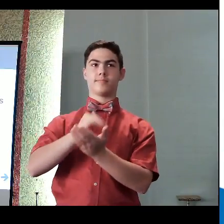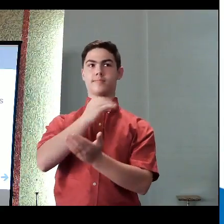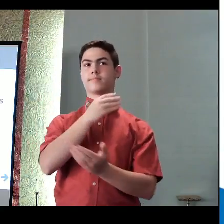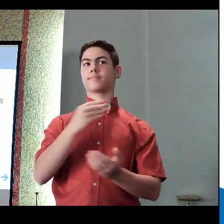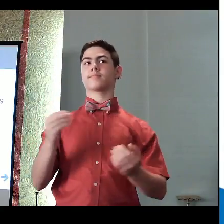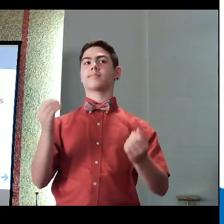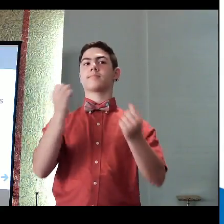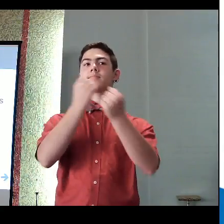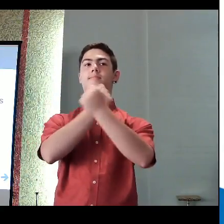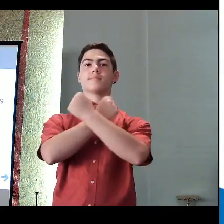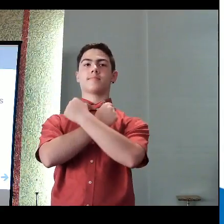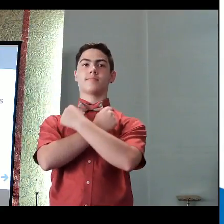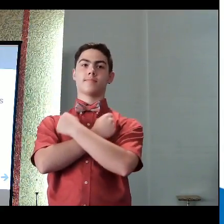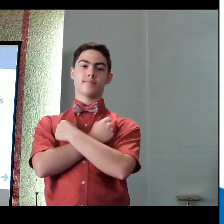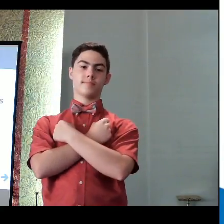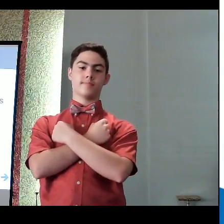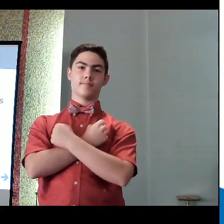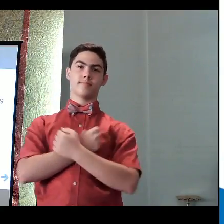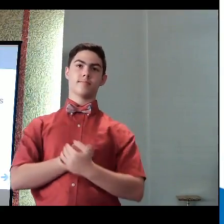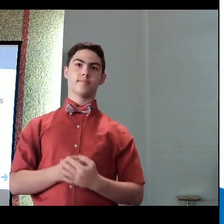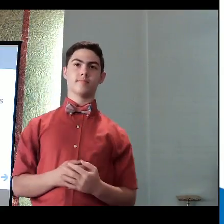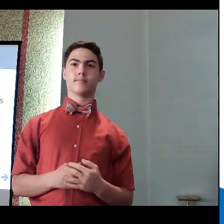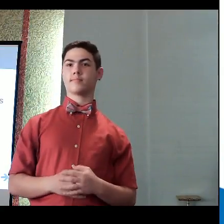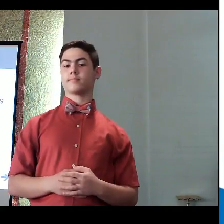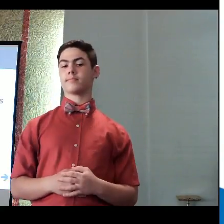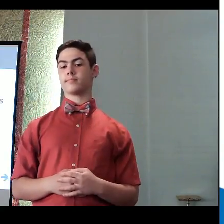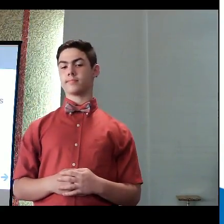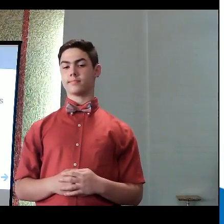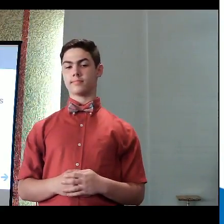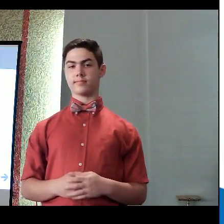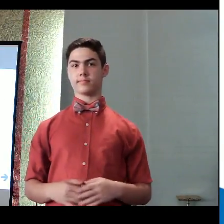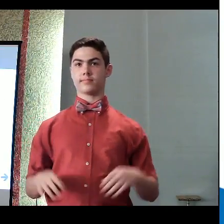your forgiveness and